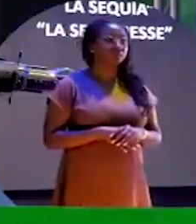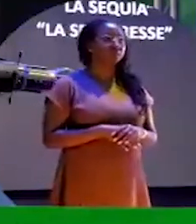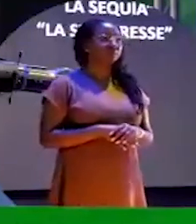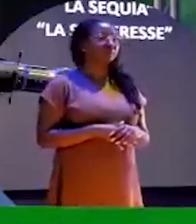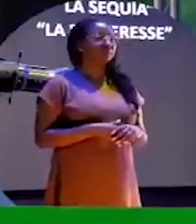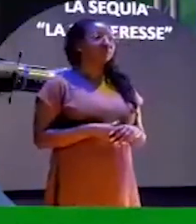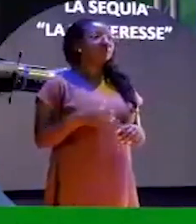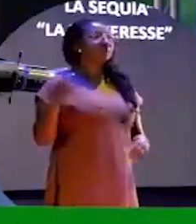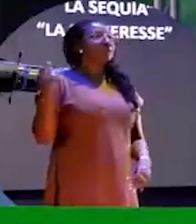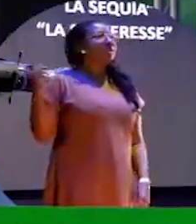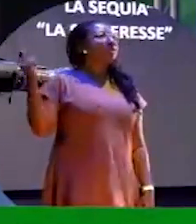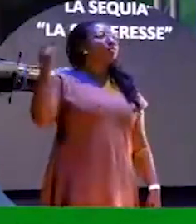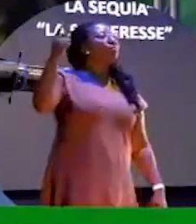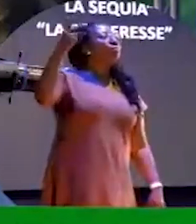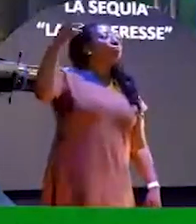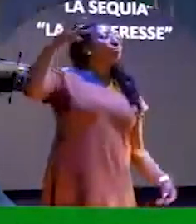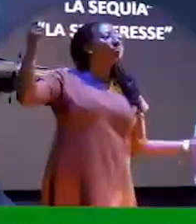Um, dois, três!